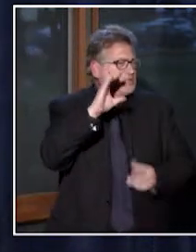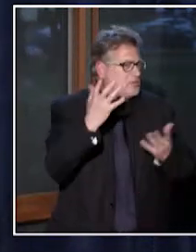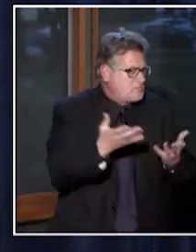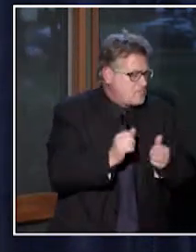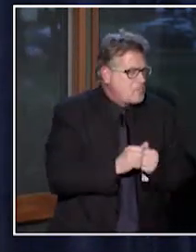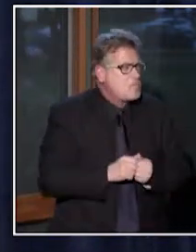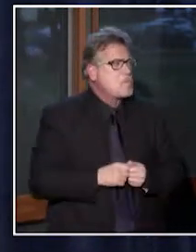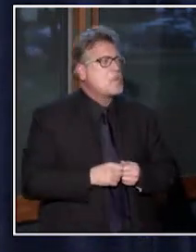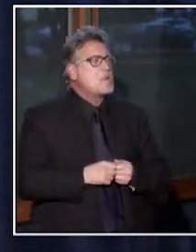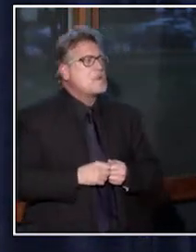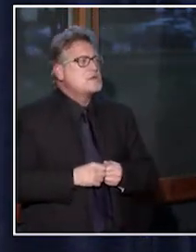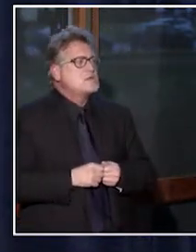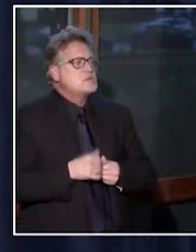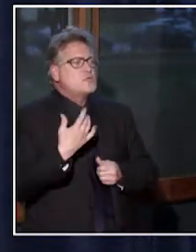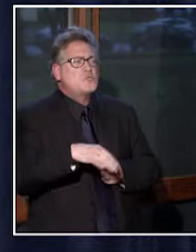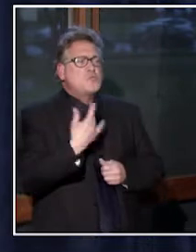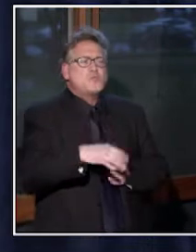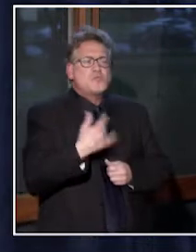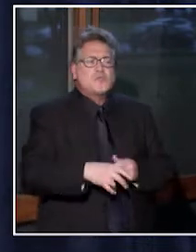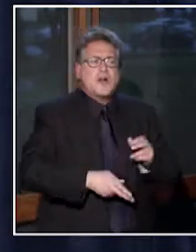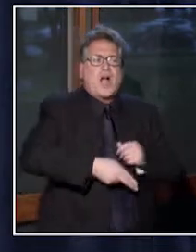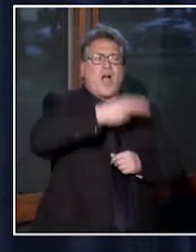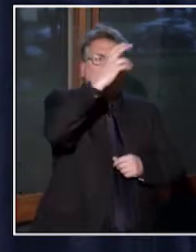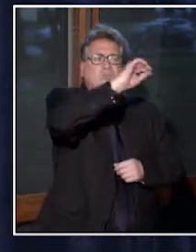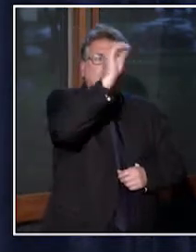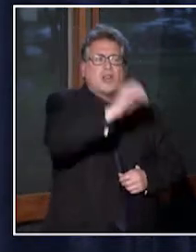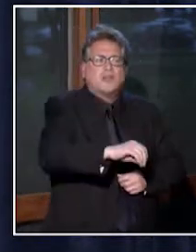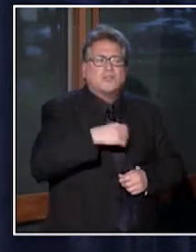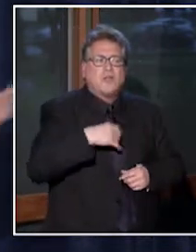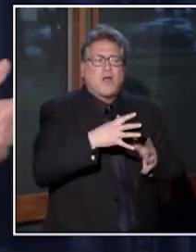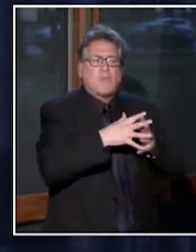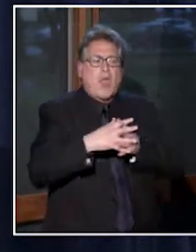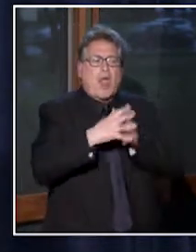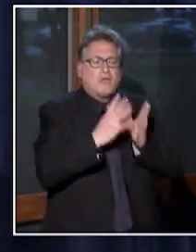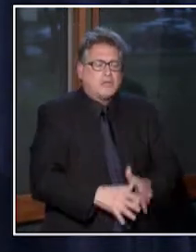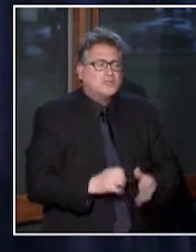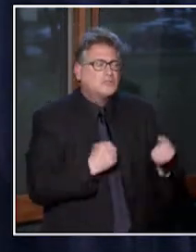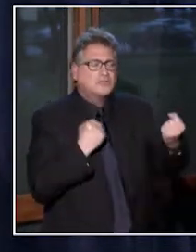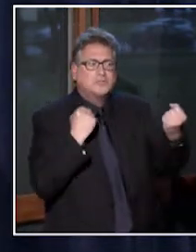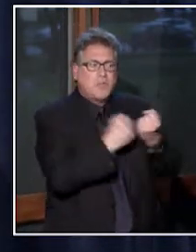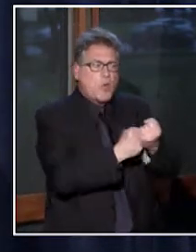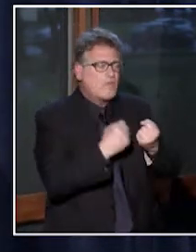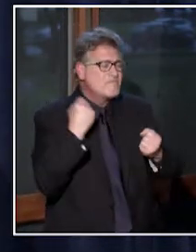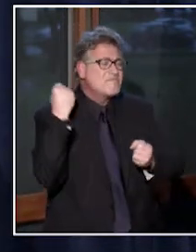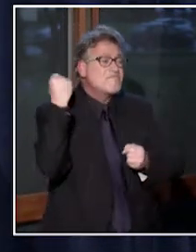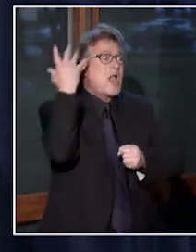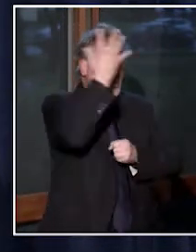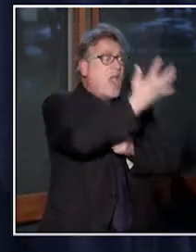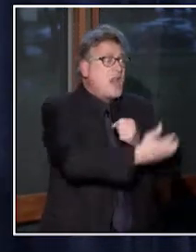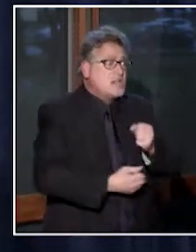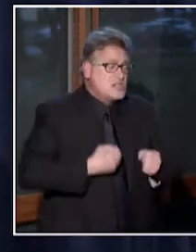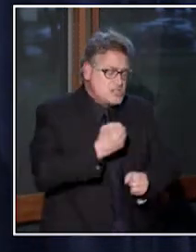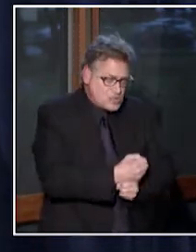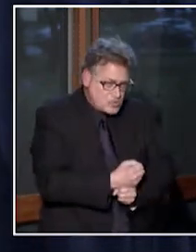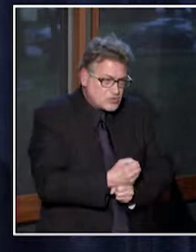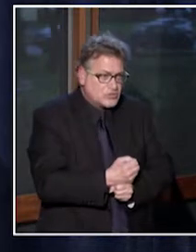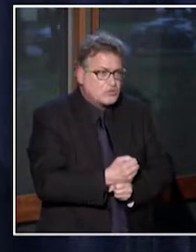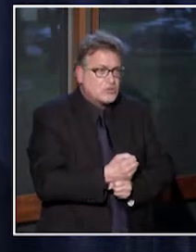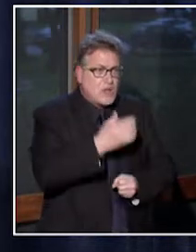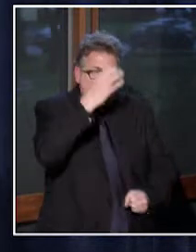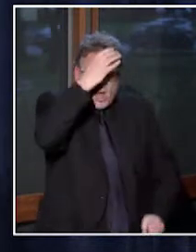overwhelming majorities of Americans are in support and have been for many years of common